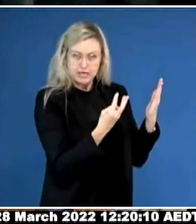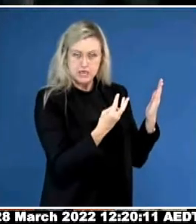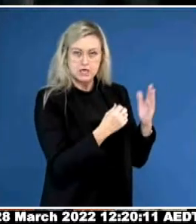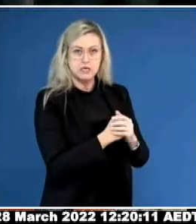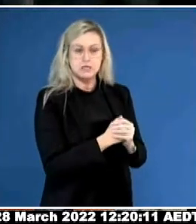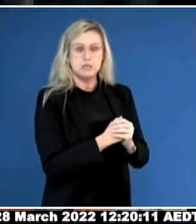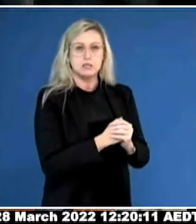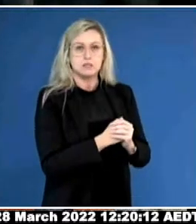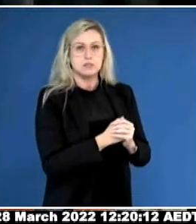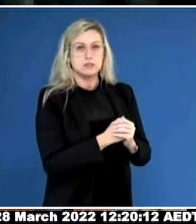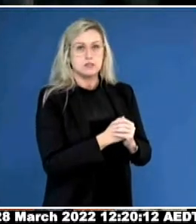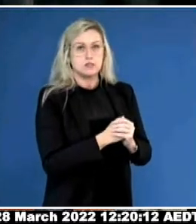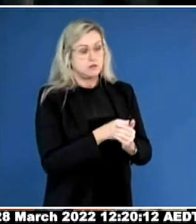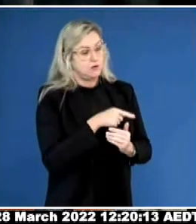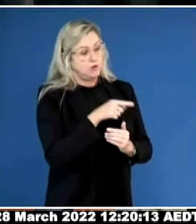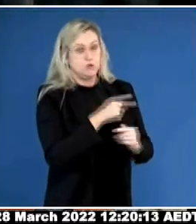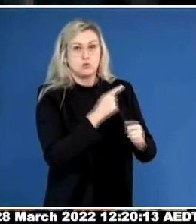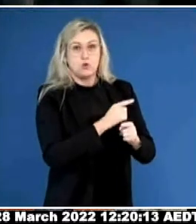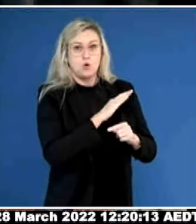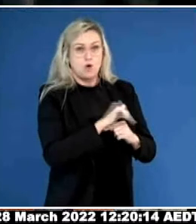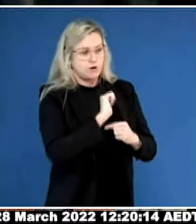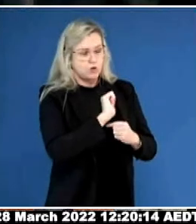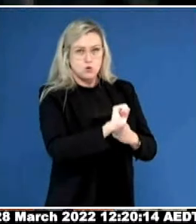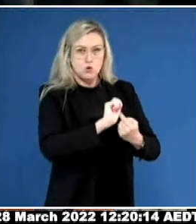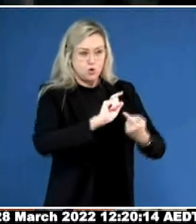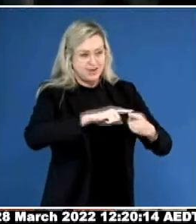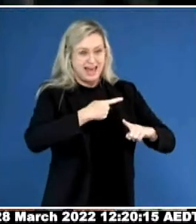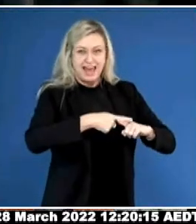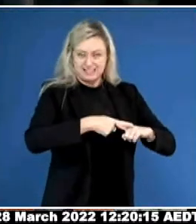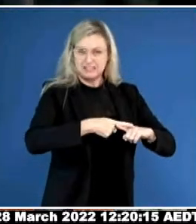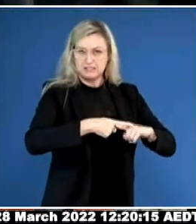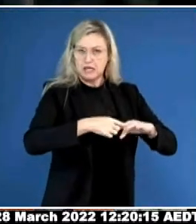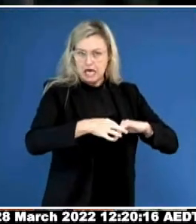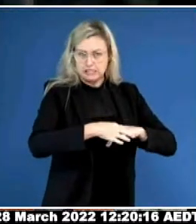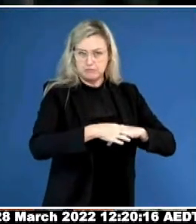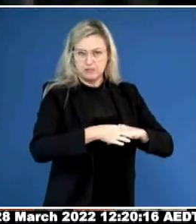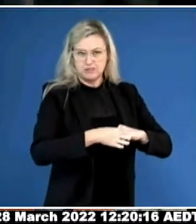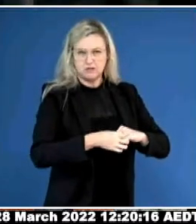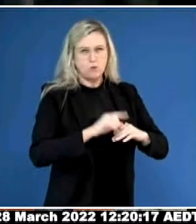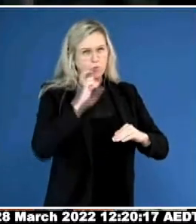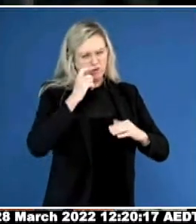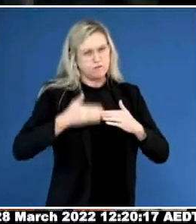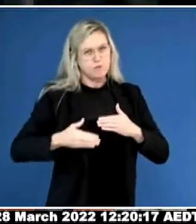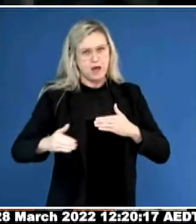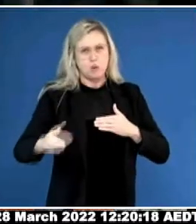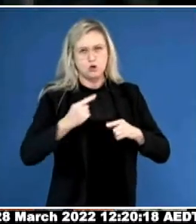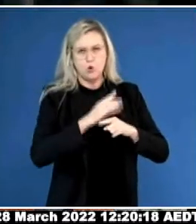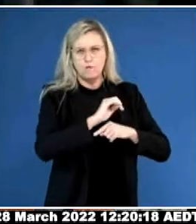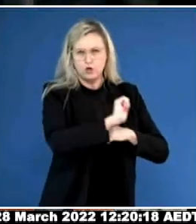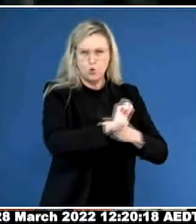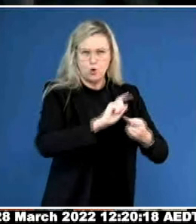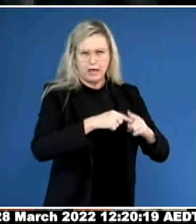You've said that your ex, who will use that to describe him in your evidence today, used your